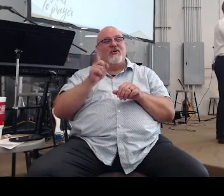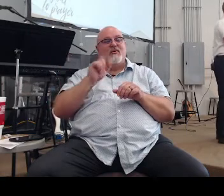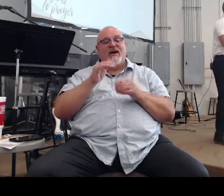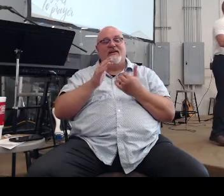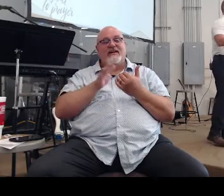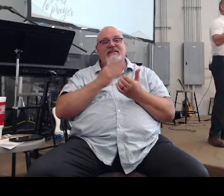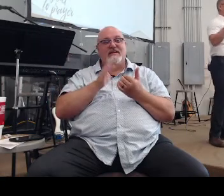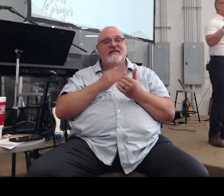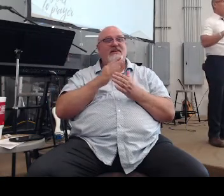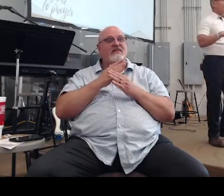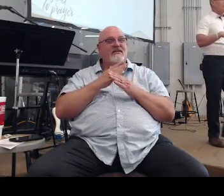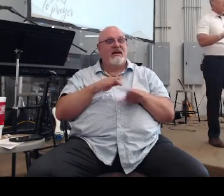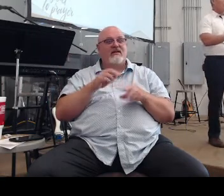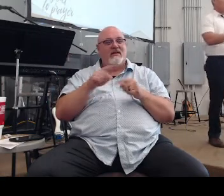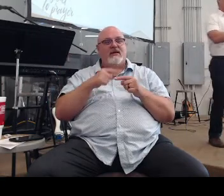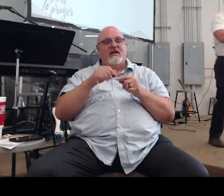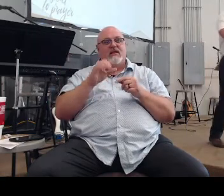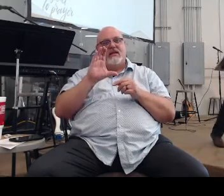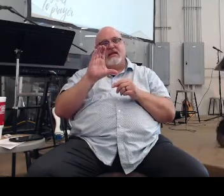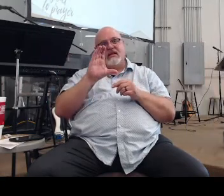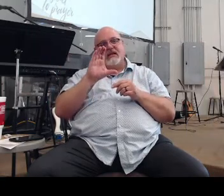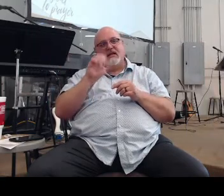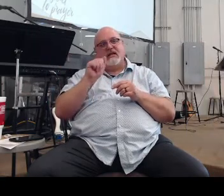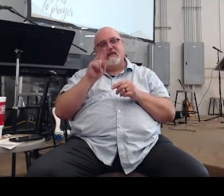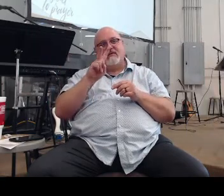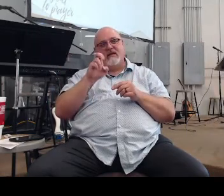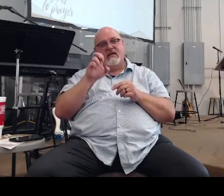really silent like when we've gone into the cave of the domes down our